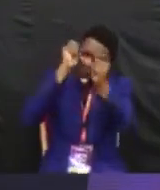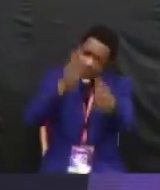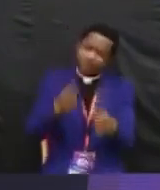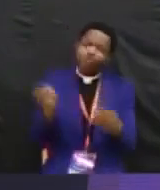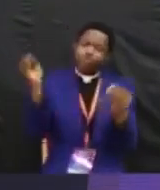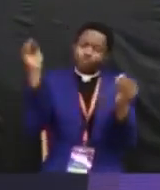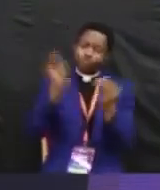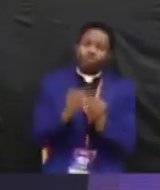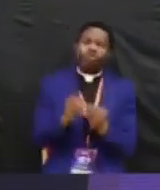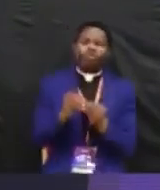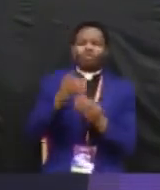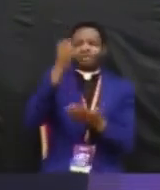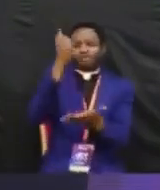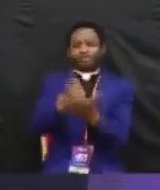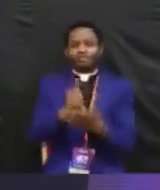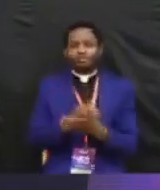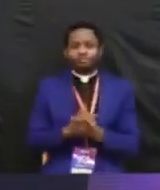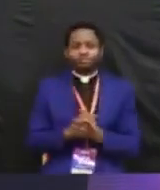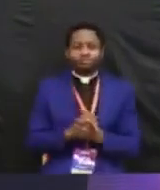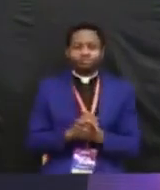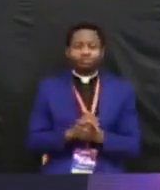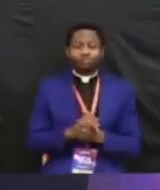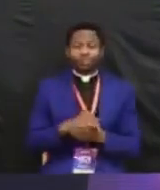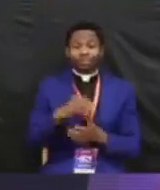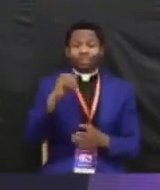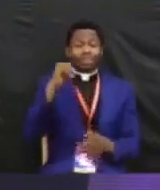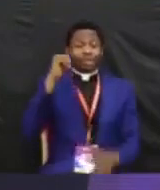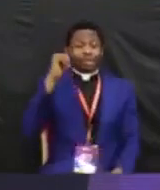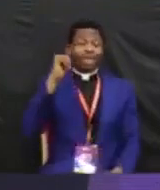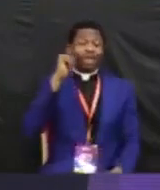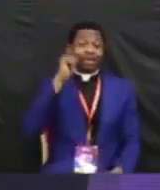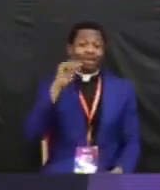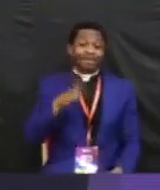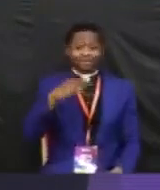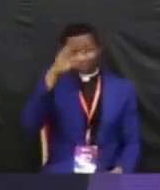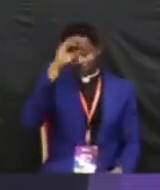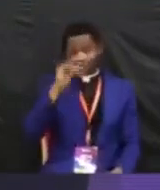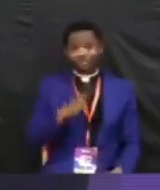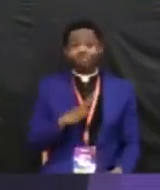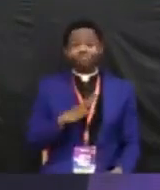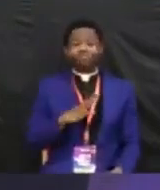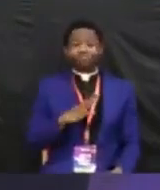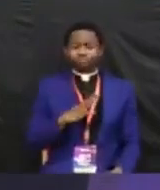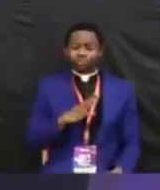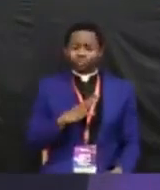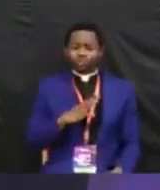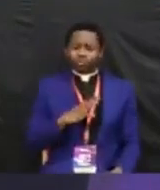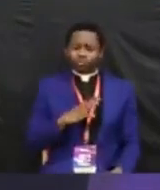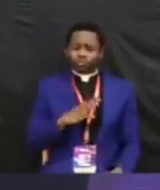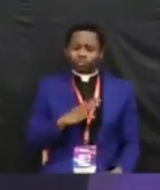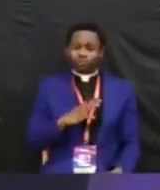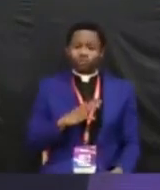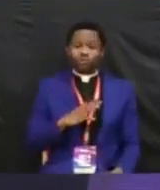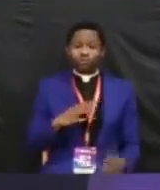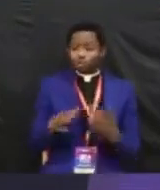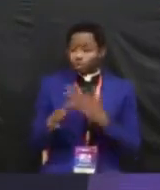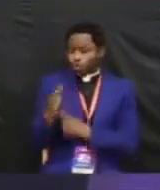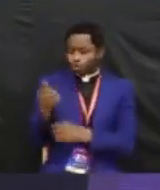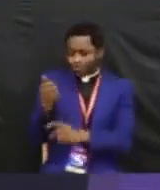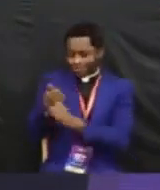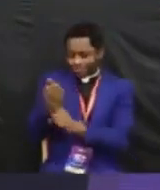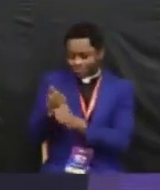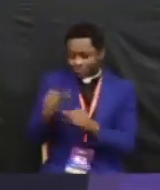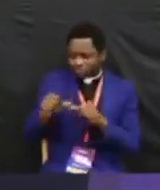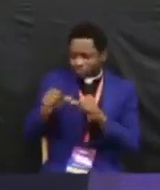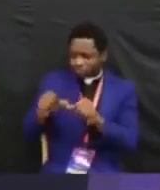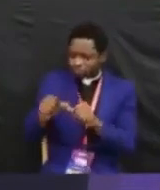abundantly. Distinguished ladies and gentlemen, God continues to raise certain people in and outside the church who, out